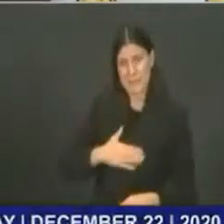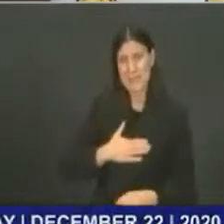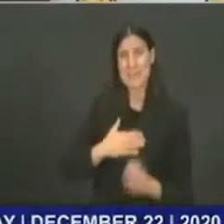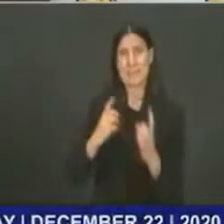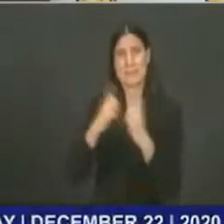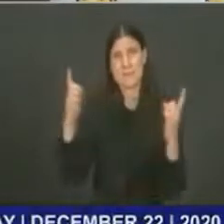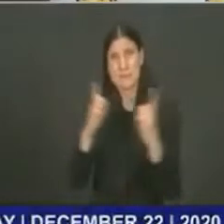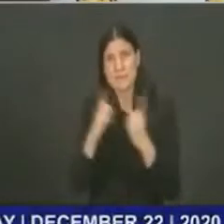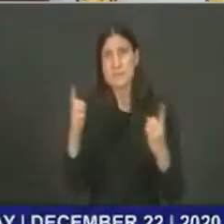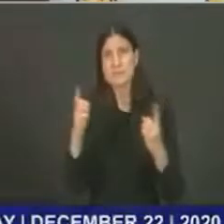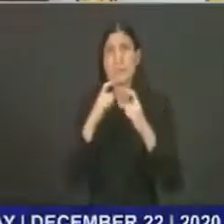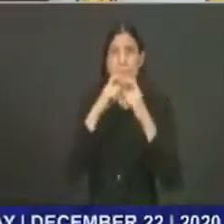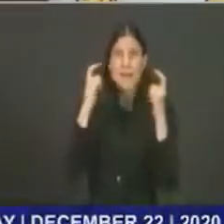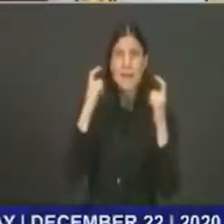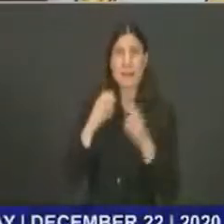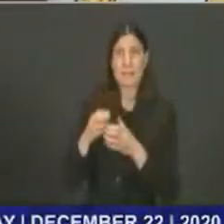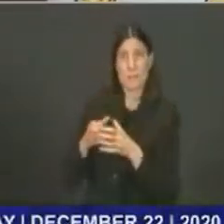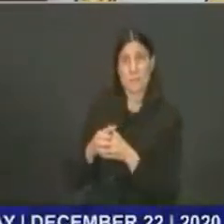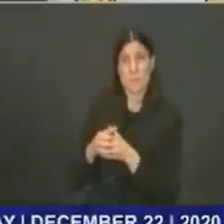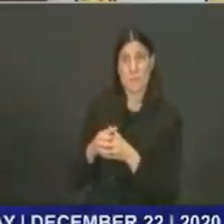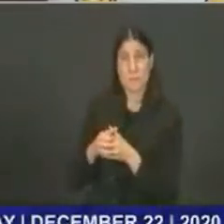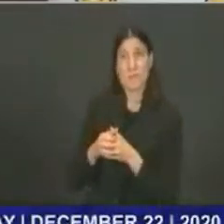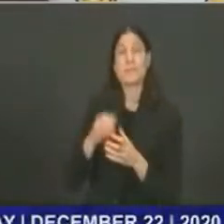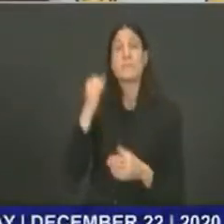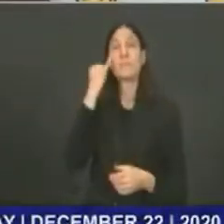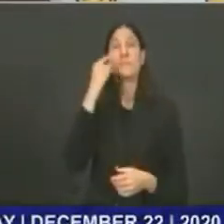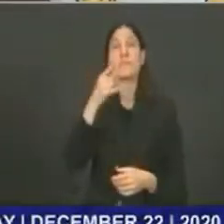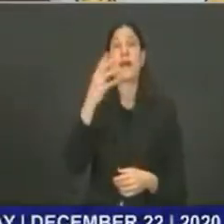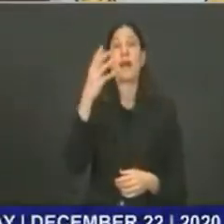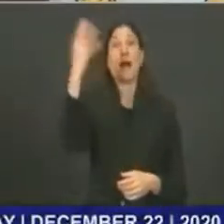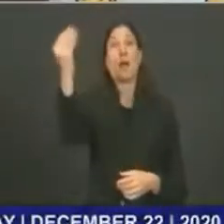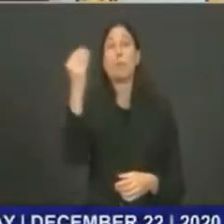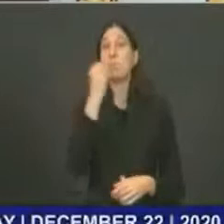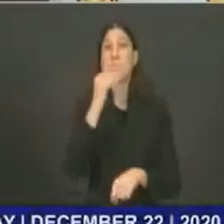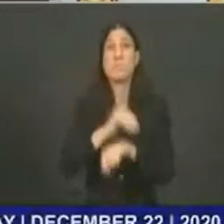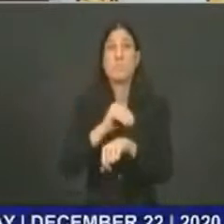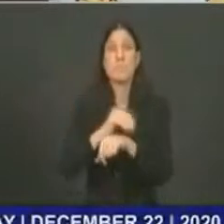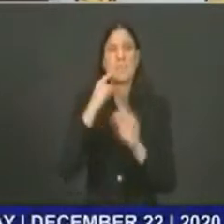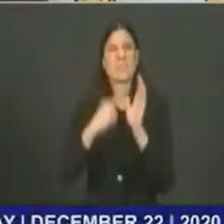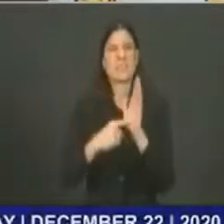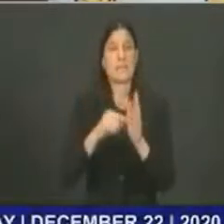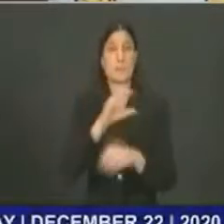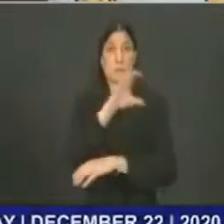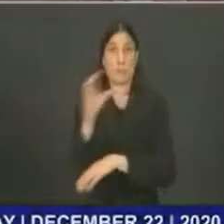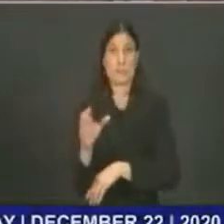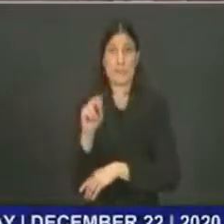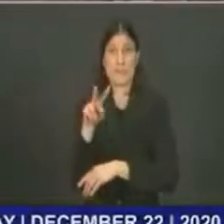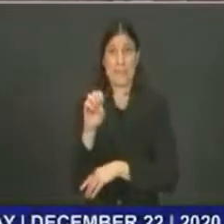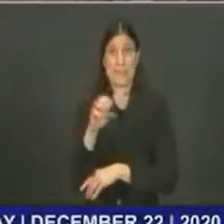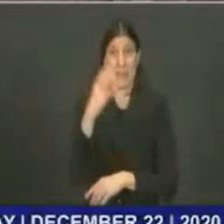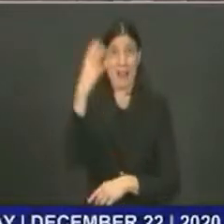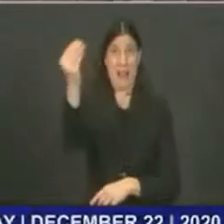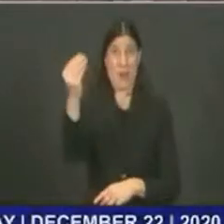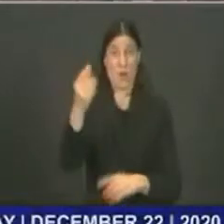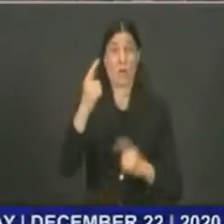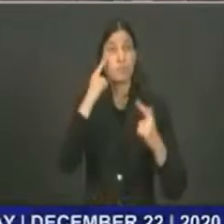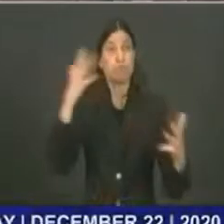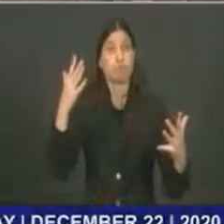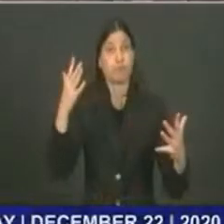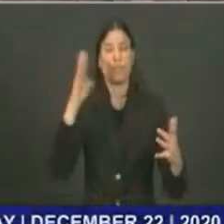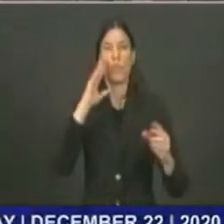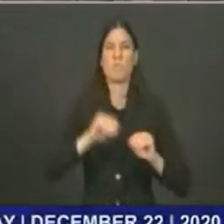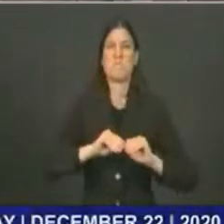and has a big Christmas Eve dinner and Christmas Day, then we're going to be in trouble, and I'll be having to pause again. Just to follow, do you think much of the pause,